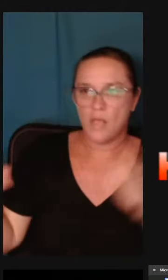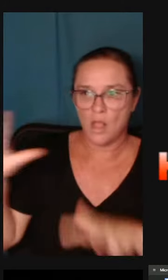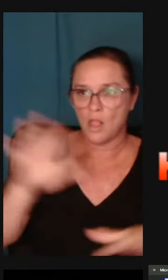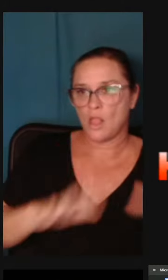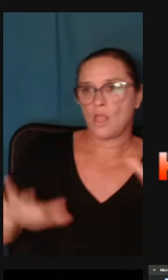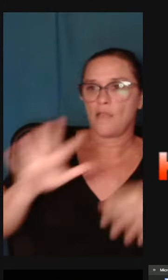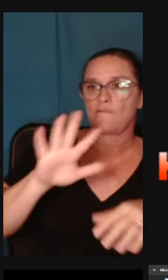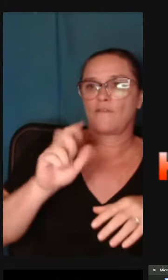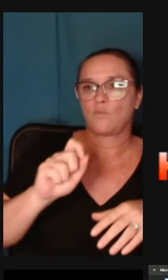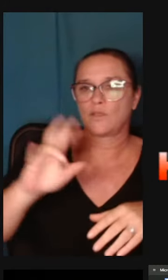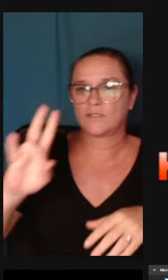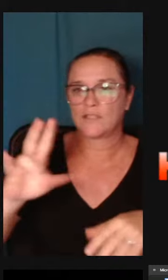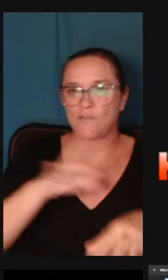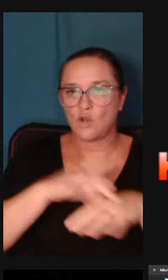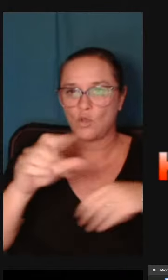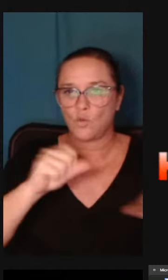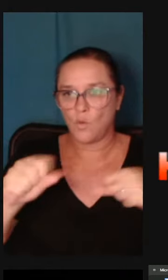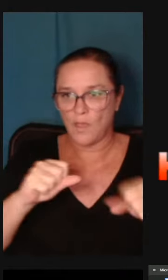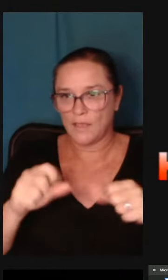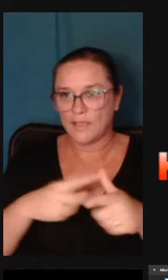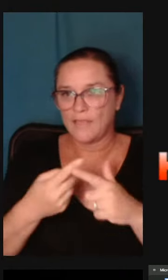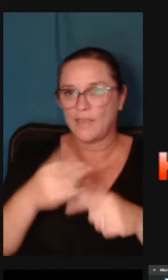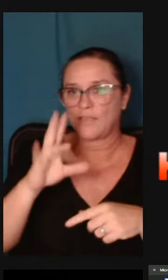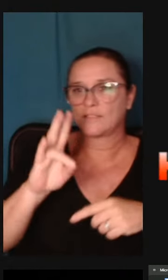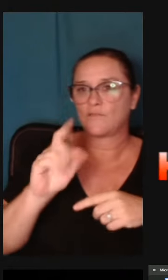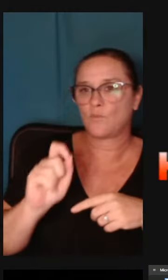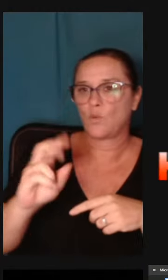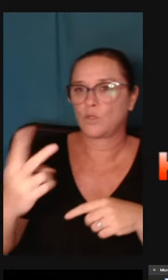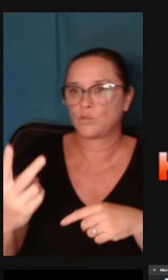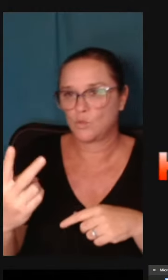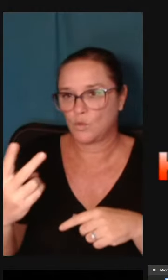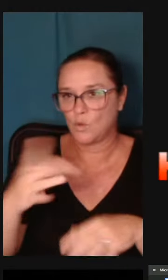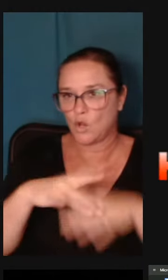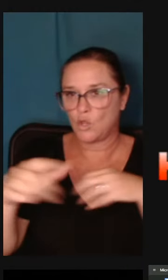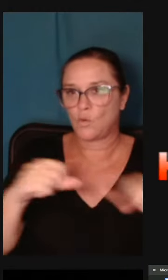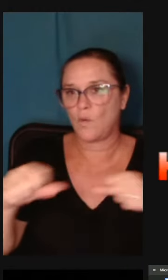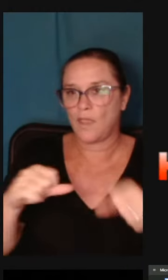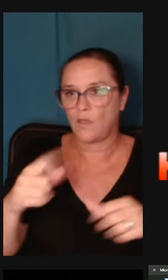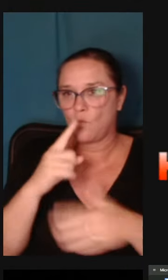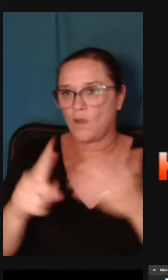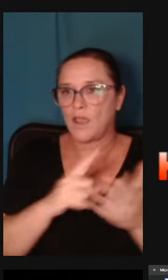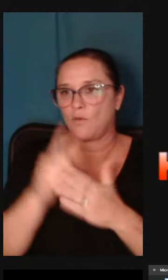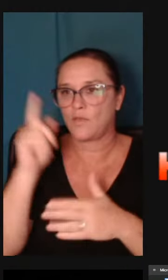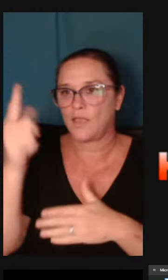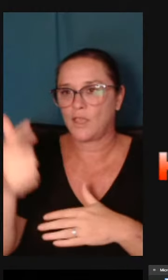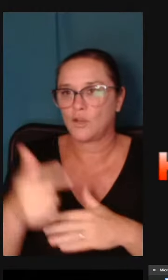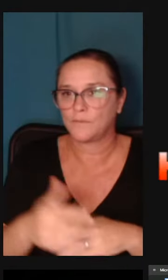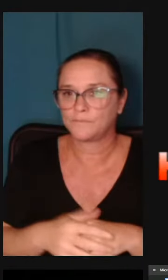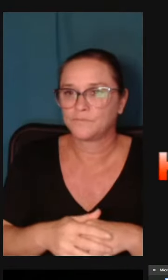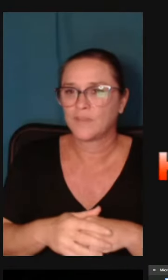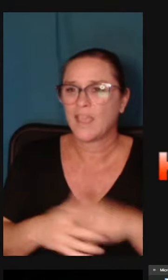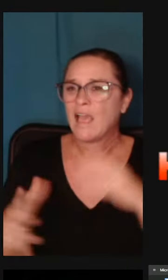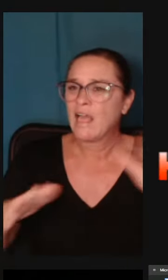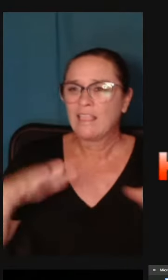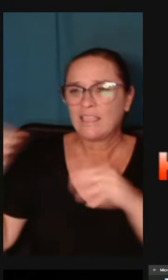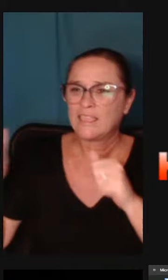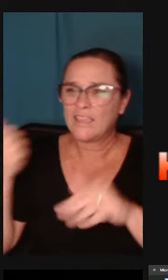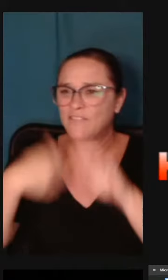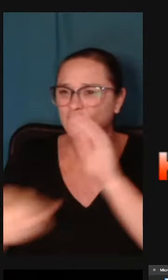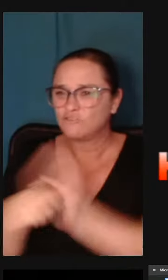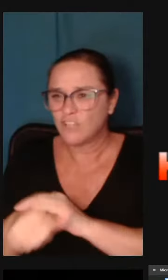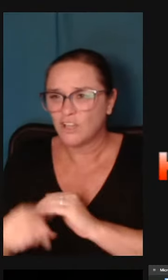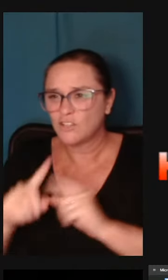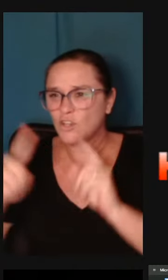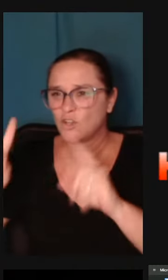5.7 earthquake, followed by a 7.2 earthquake that hour later. Get out of the shelter, get behind the rock wall,